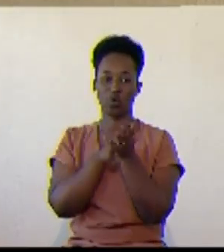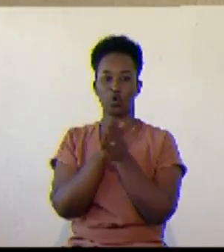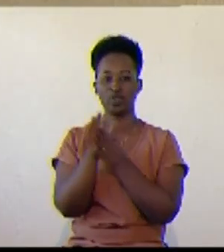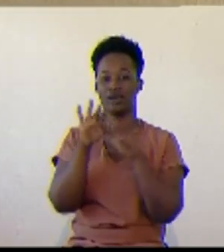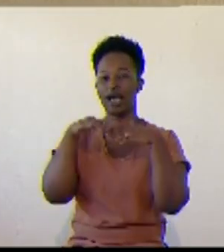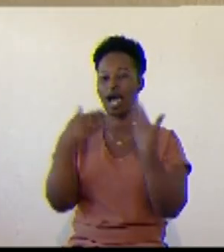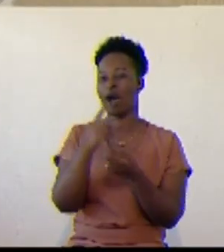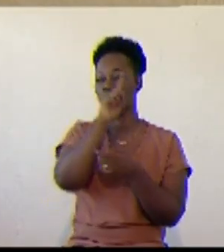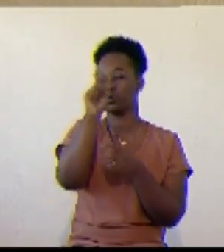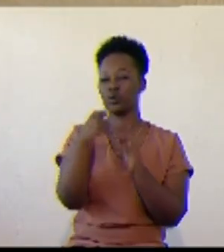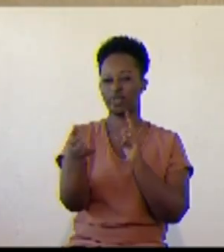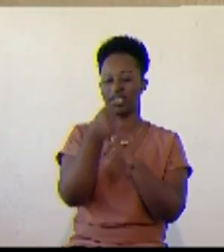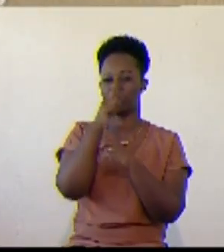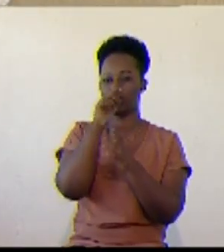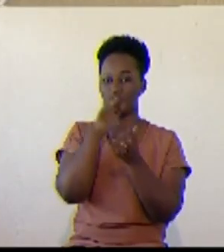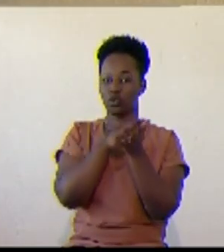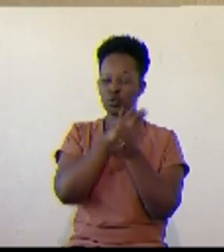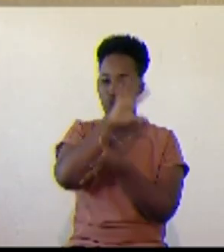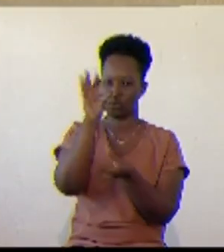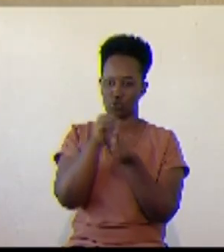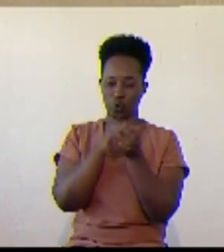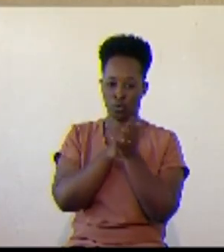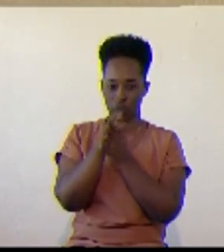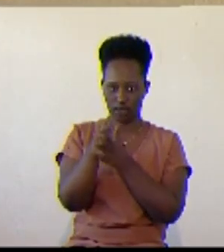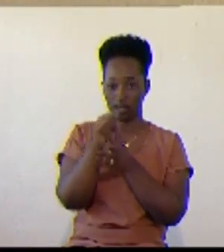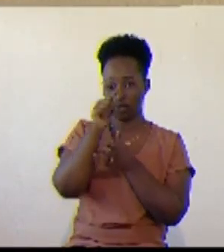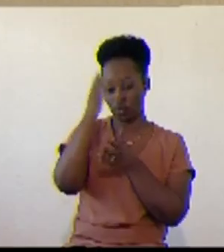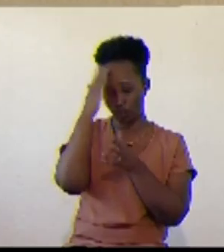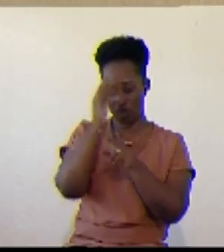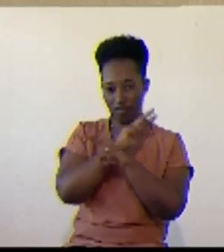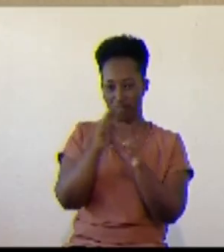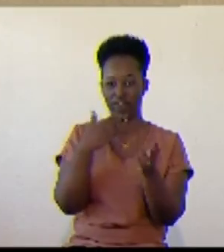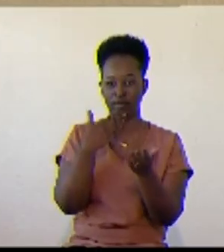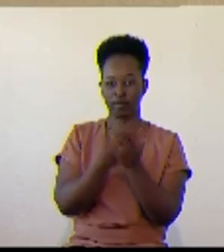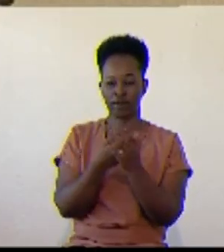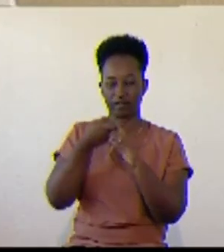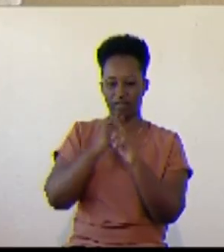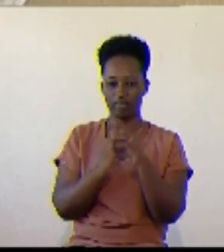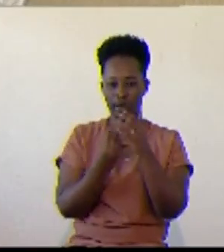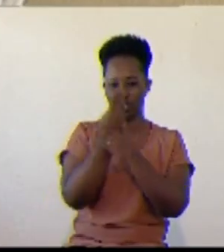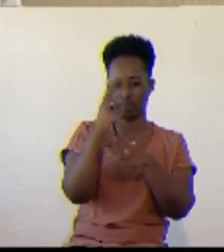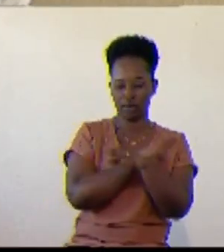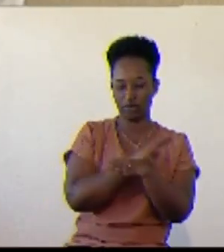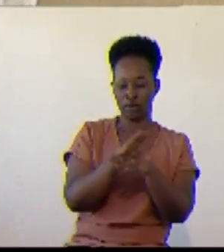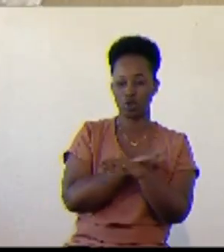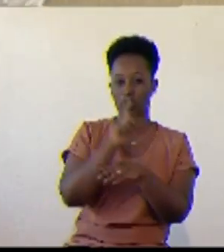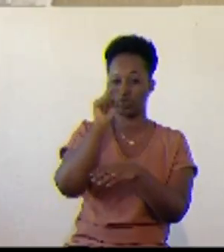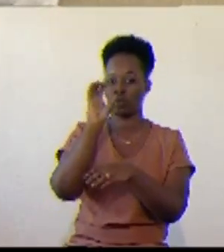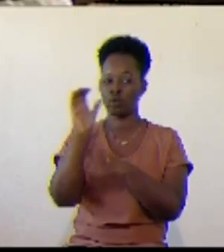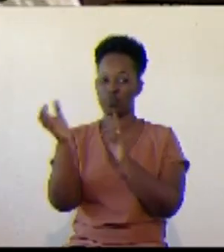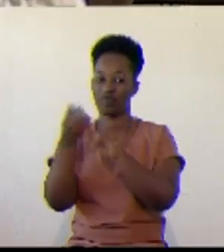do you get total costs? Total costs, you know very well from entrepreneurship senior 4, total costs, you get fixed